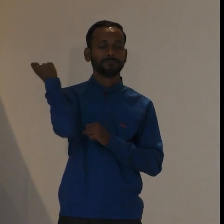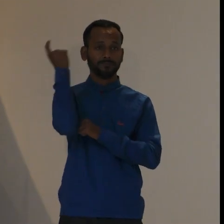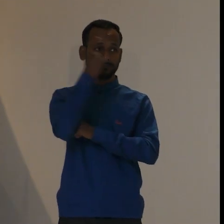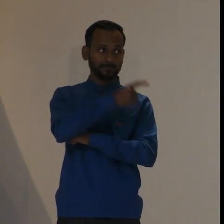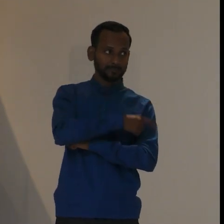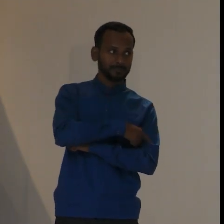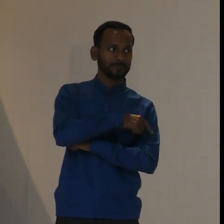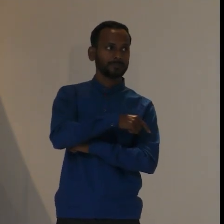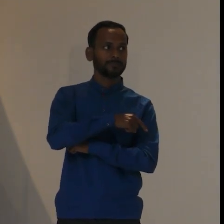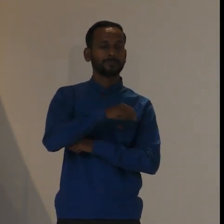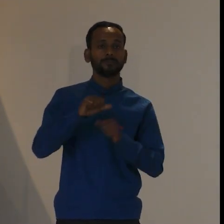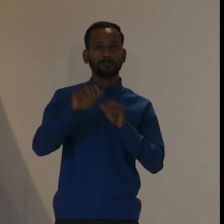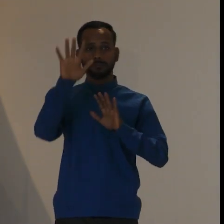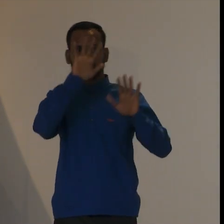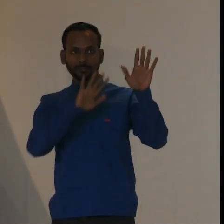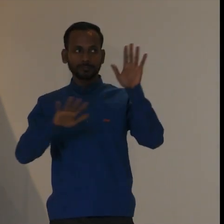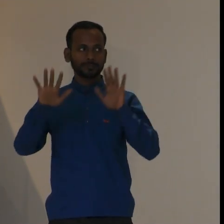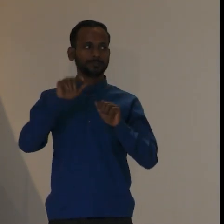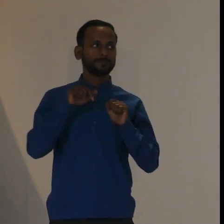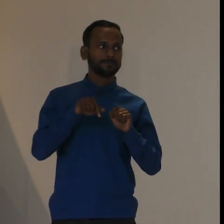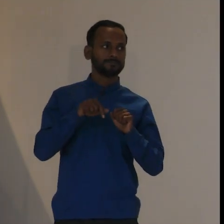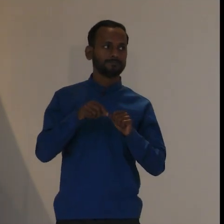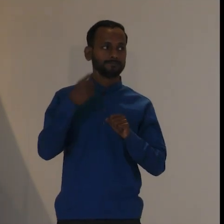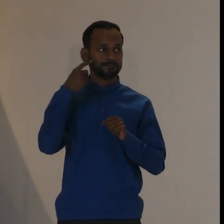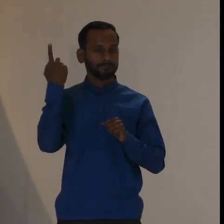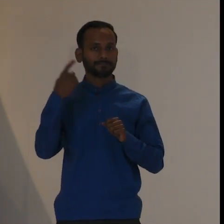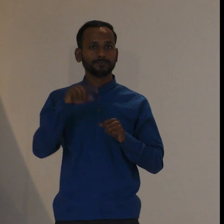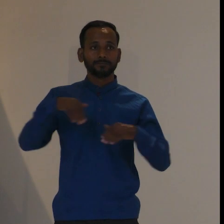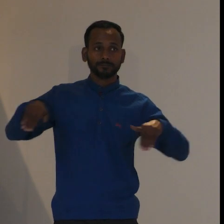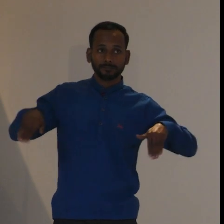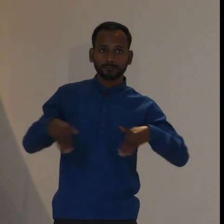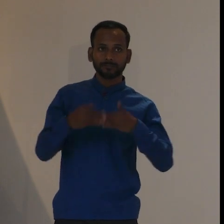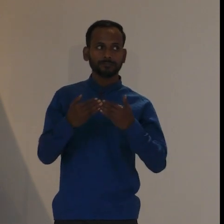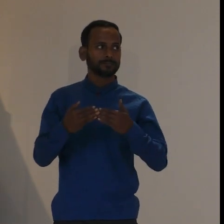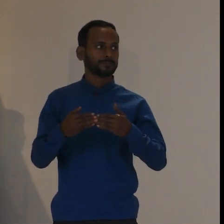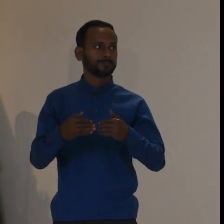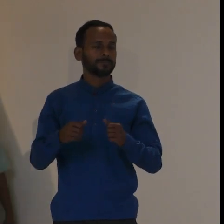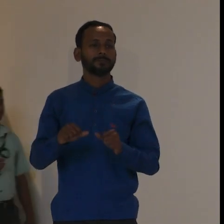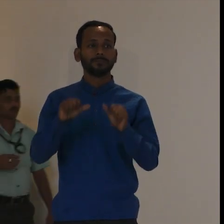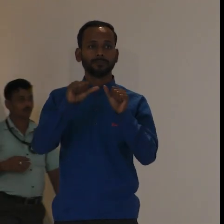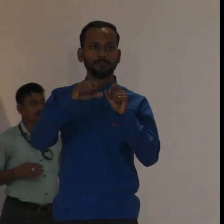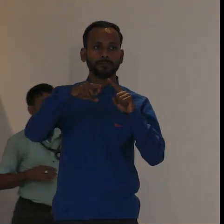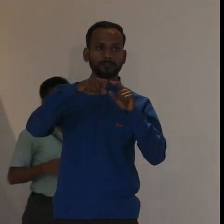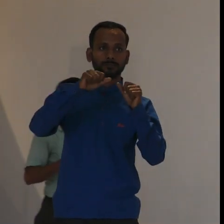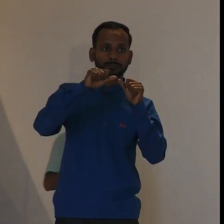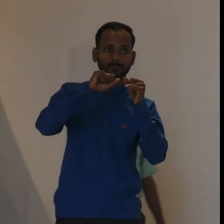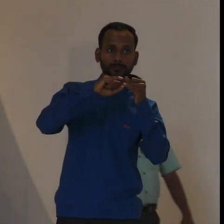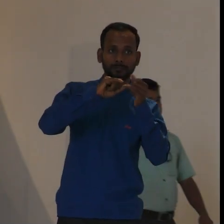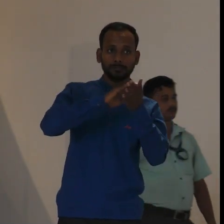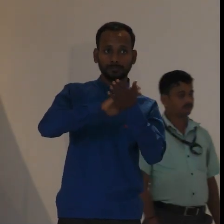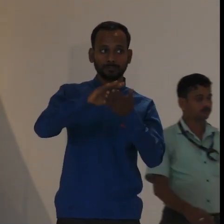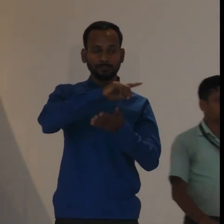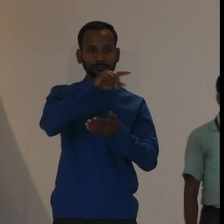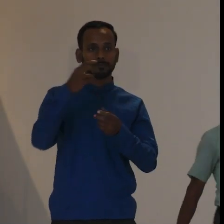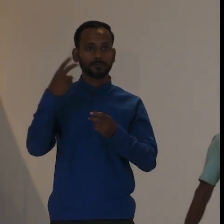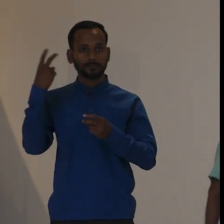a one-day animation workshop. I'm now introducing Akash Srinivas. He is a prehistoric archaeologist